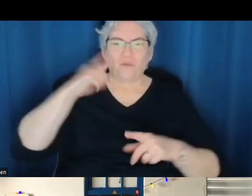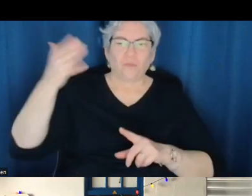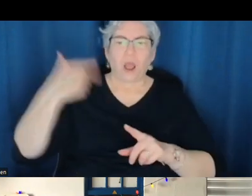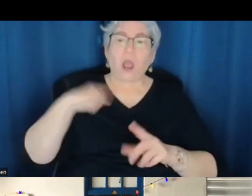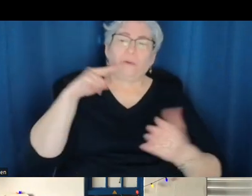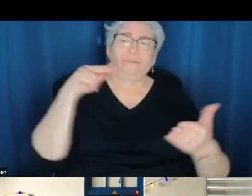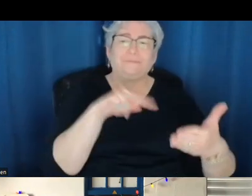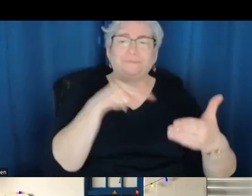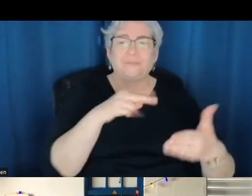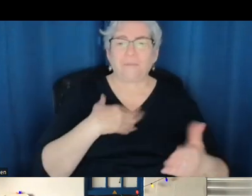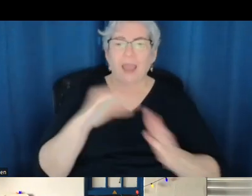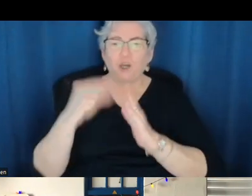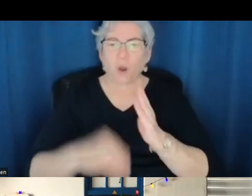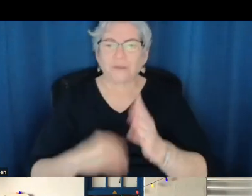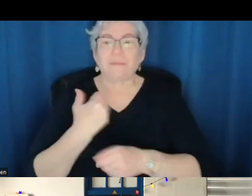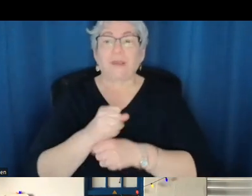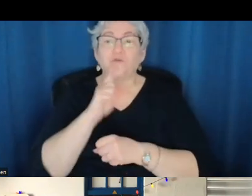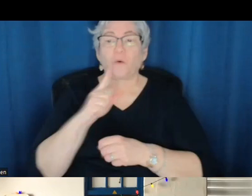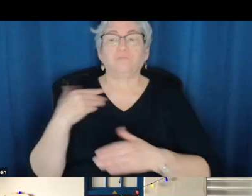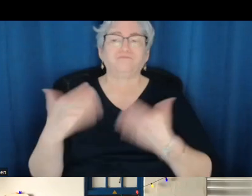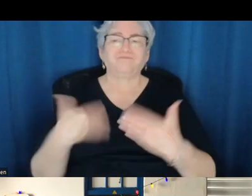notes to be sure we get through everything.